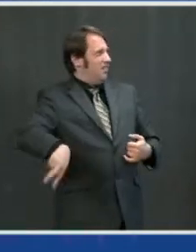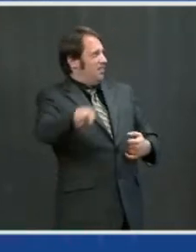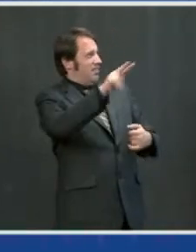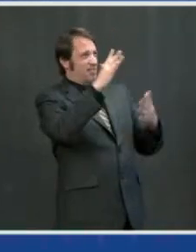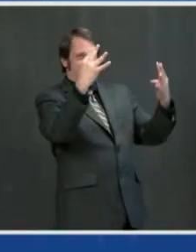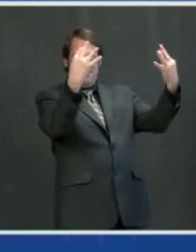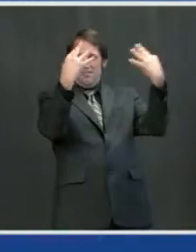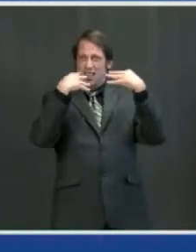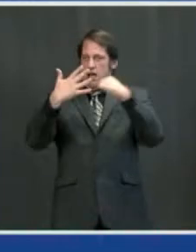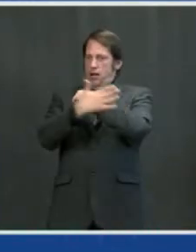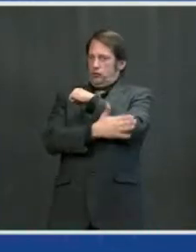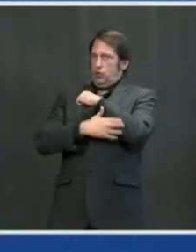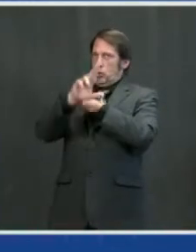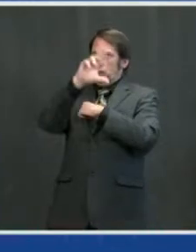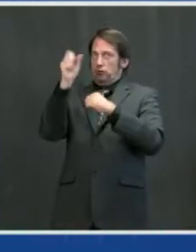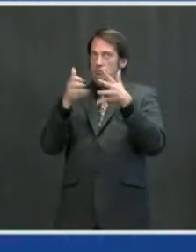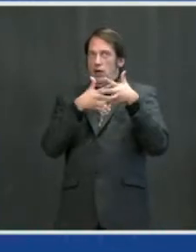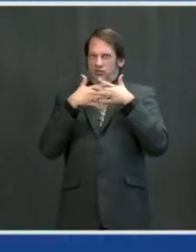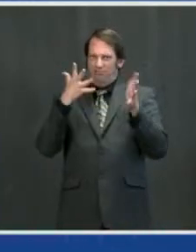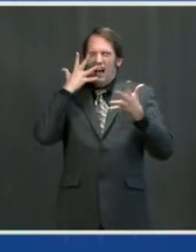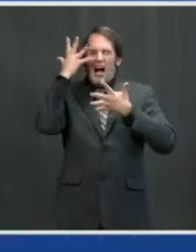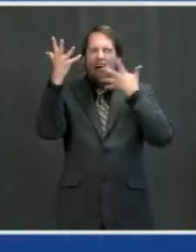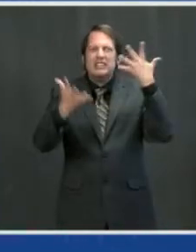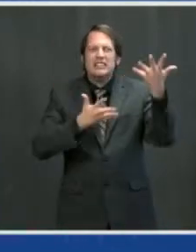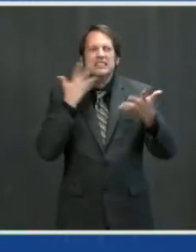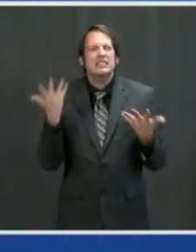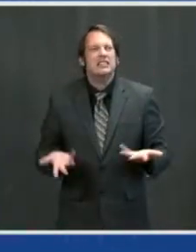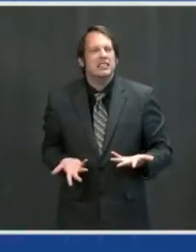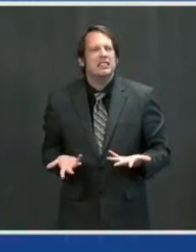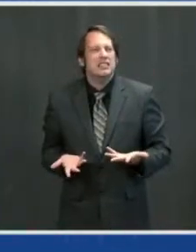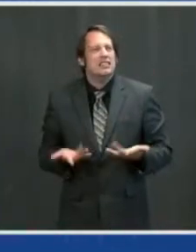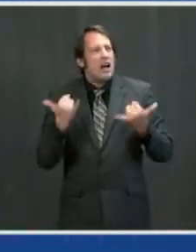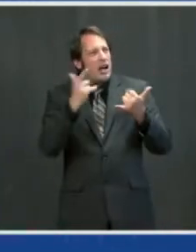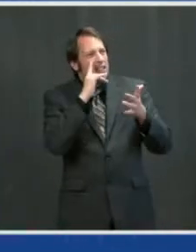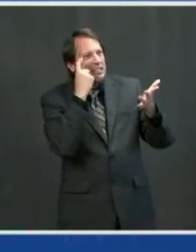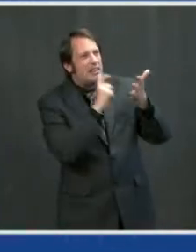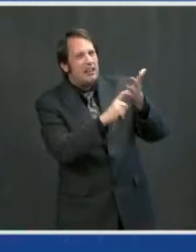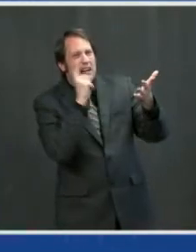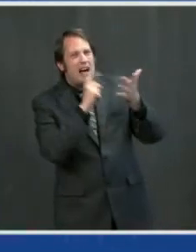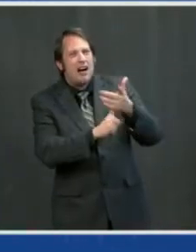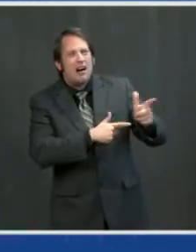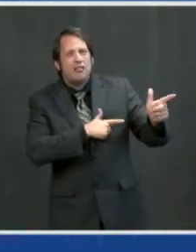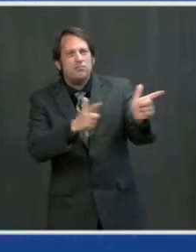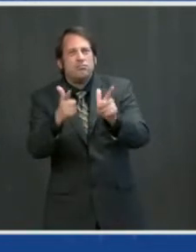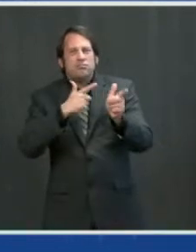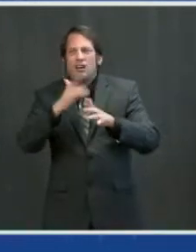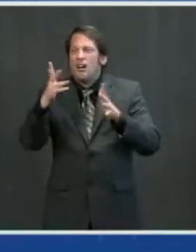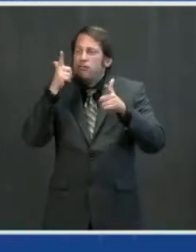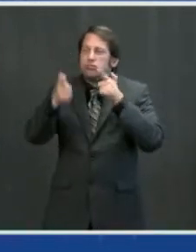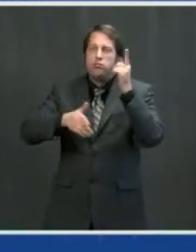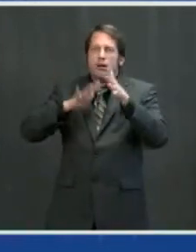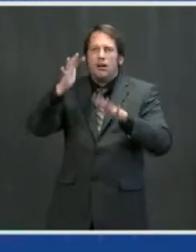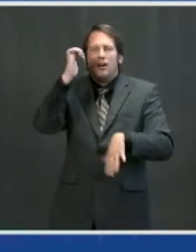on. And it's not only these mass shootings that are occurring. Every single day,